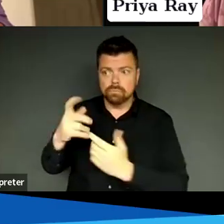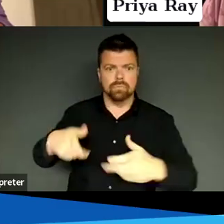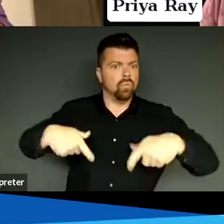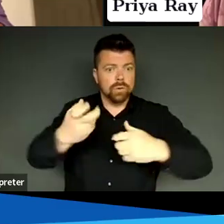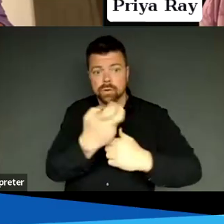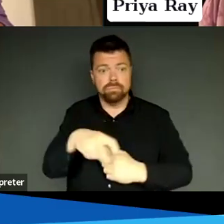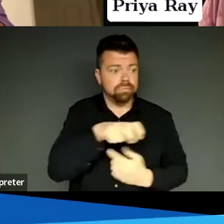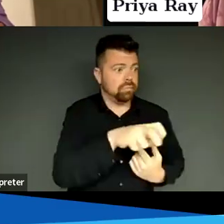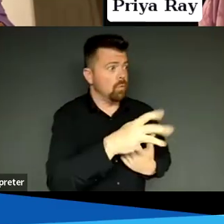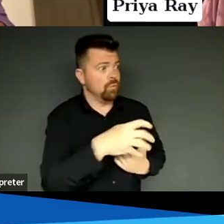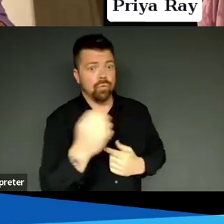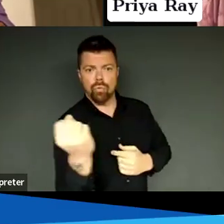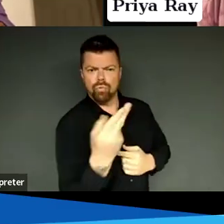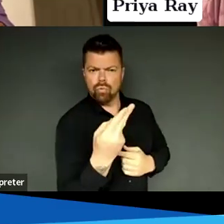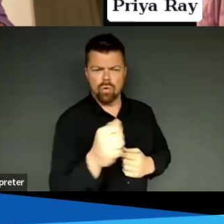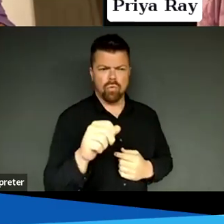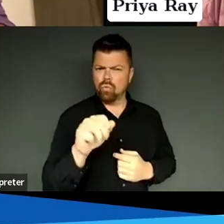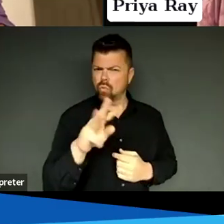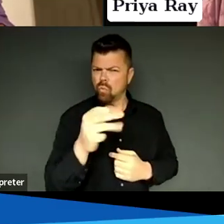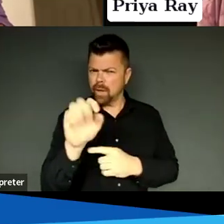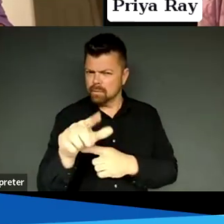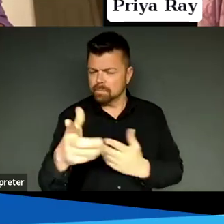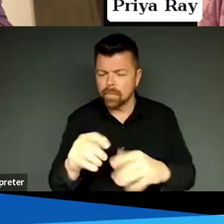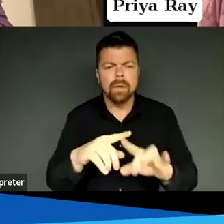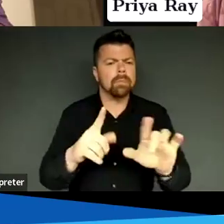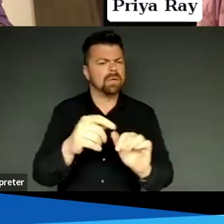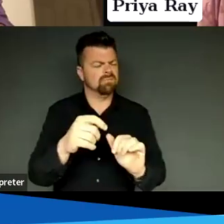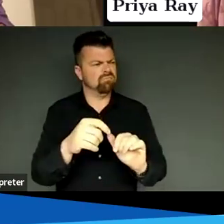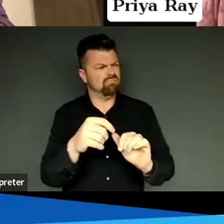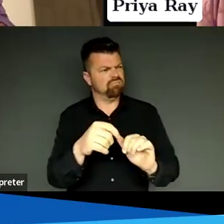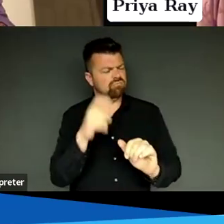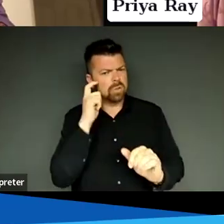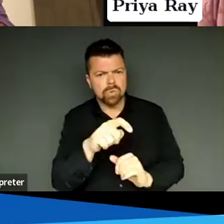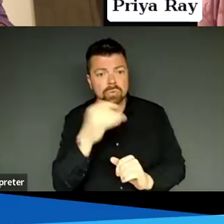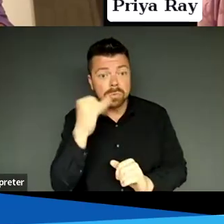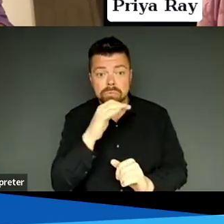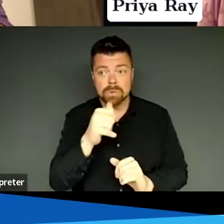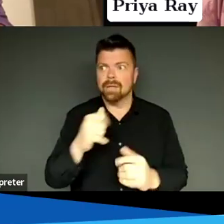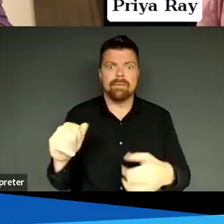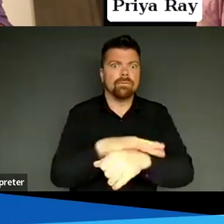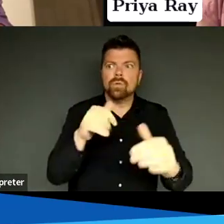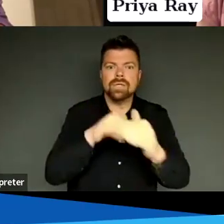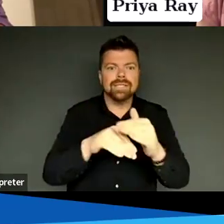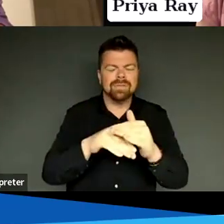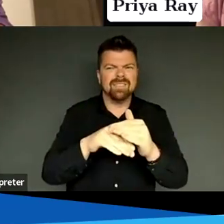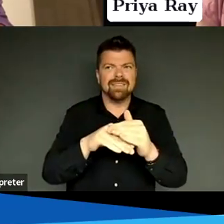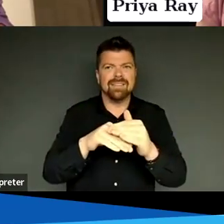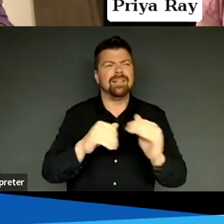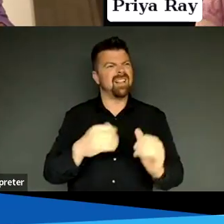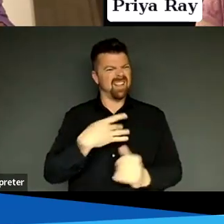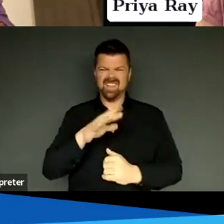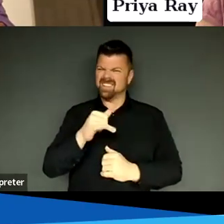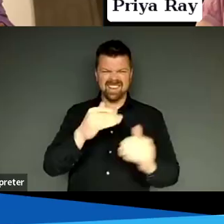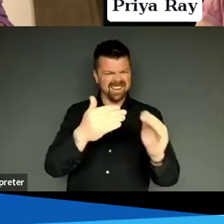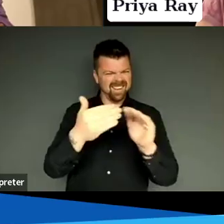I also found, even if it's not completely accessible, what I love about it is it's just a really great community